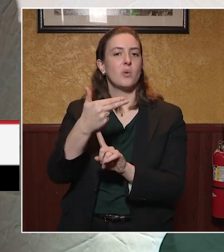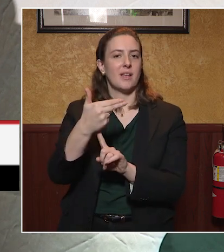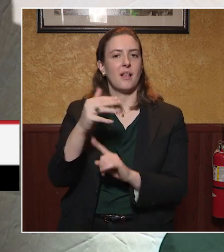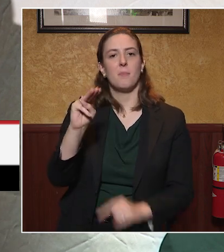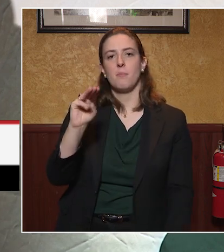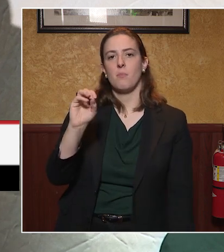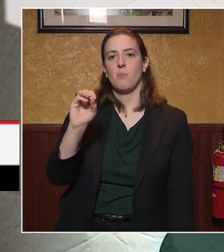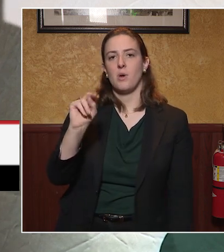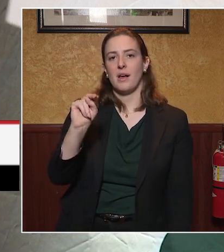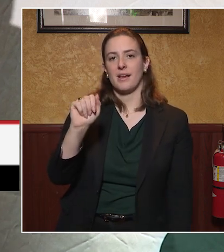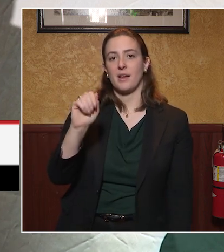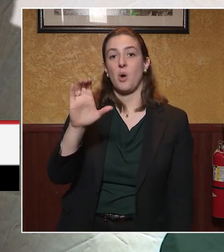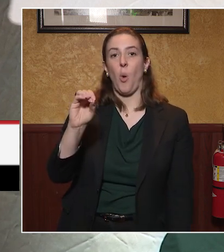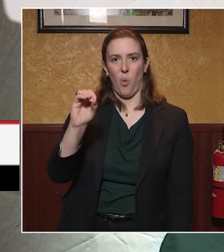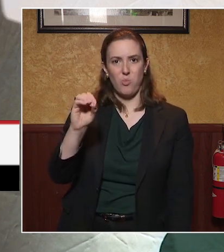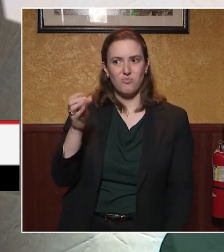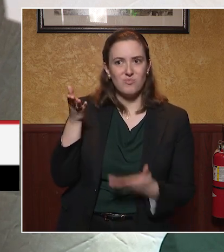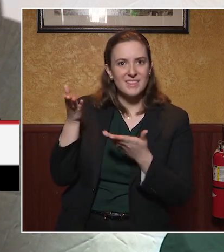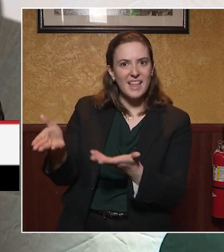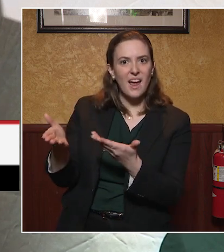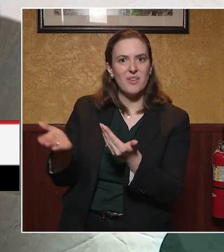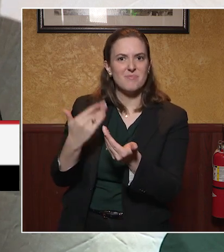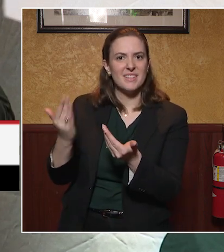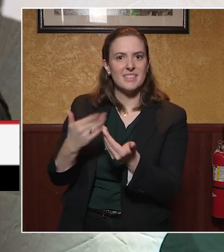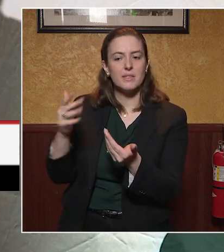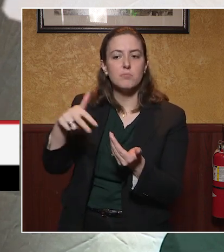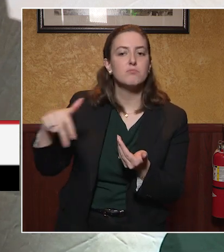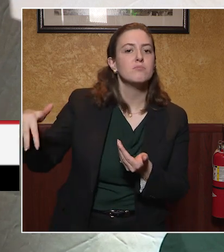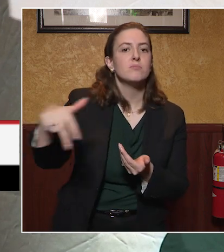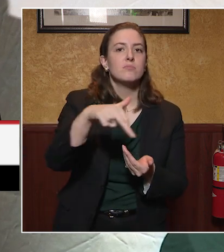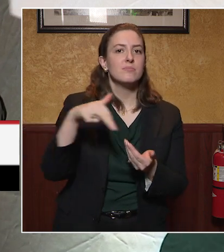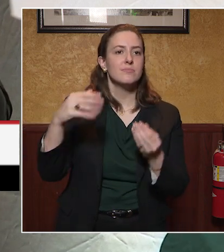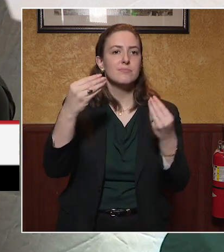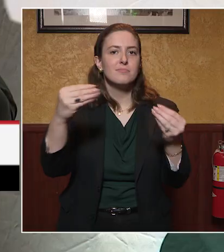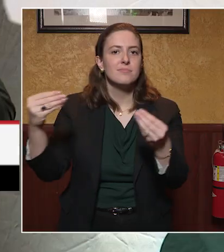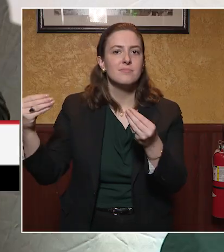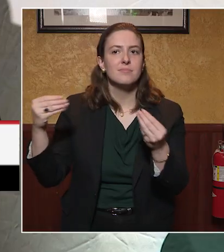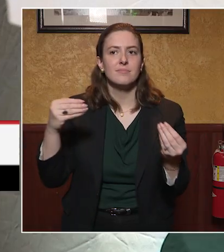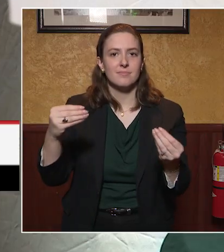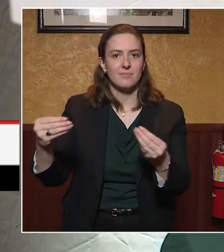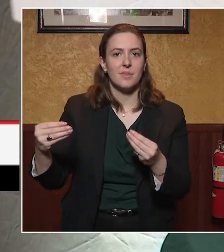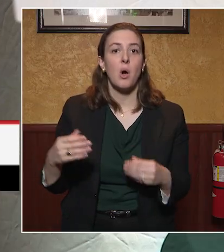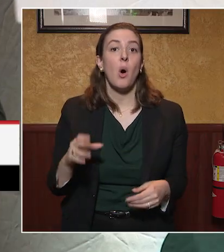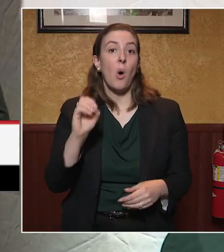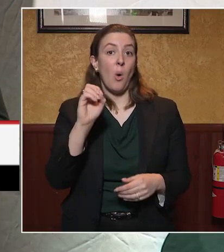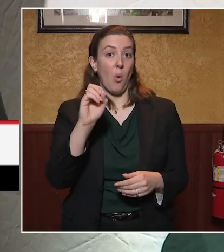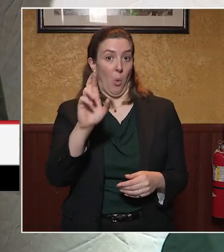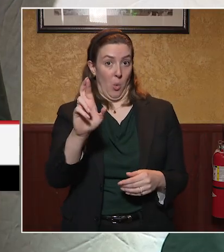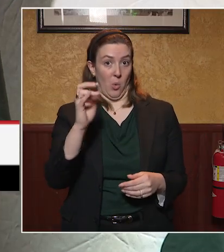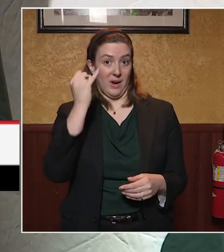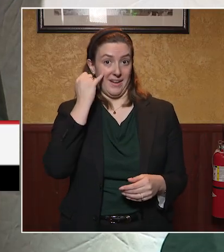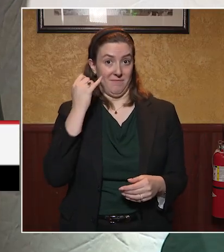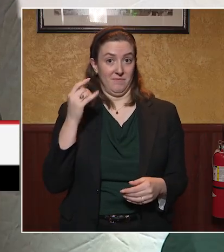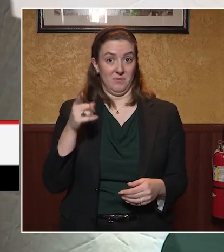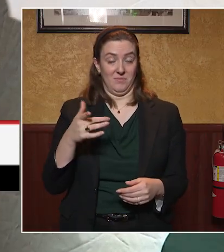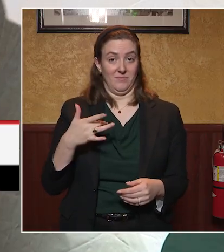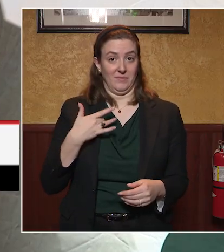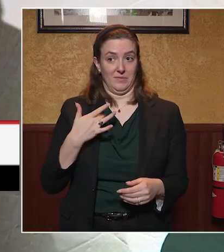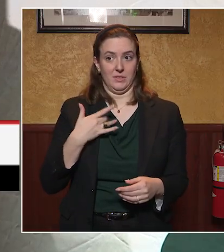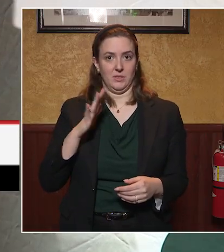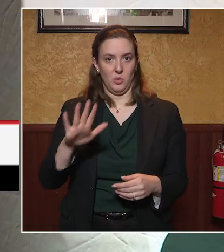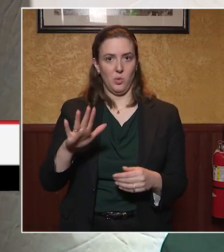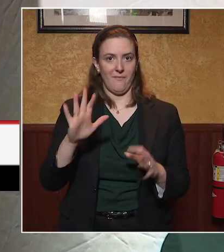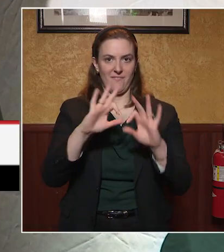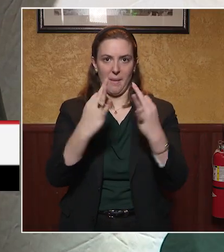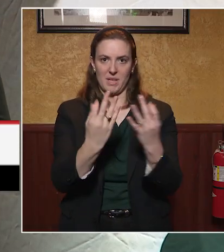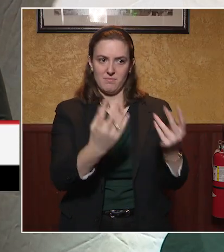heart of all the action of the market. Or if you don't want to see those relatives who are getting on your nerves, you can do a nice staycation right at the Hotel Monaco. But take